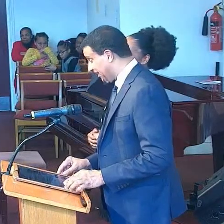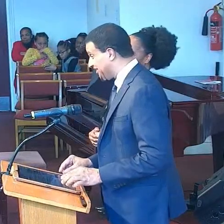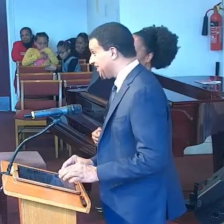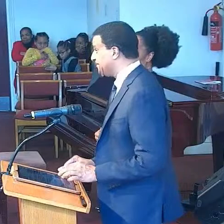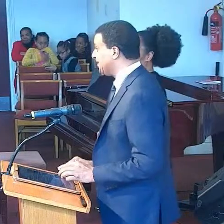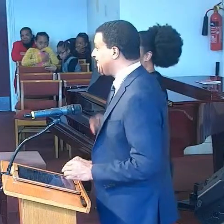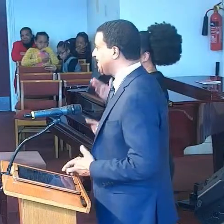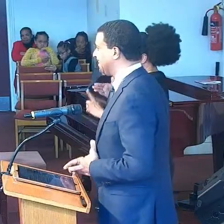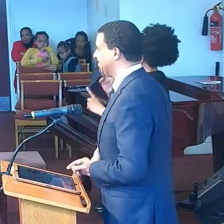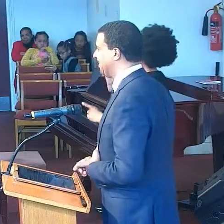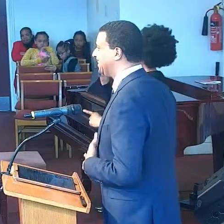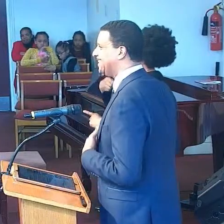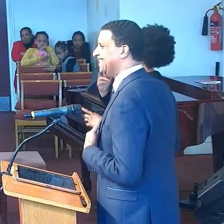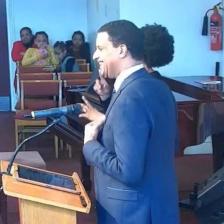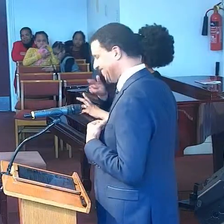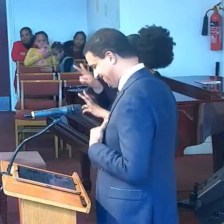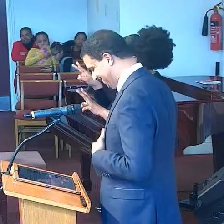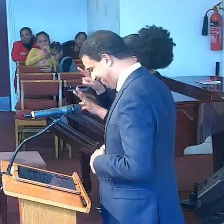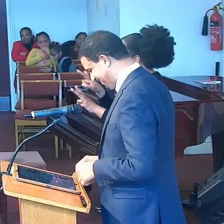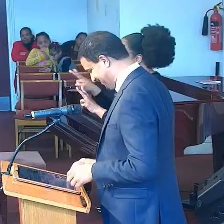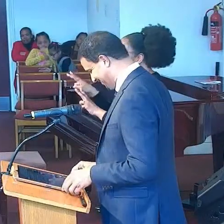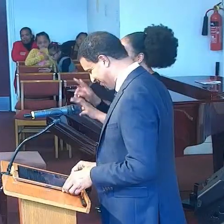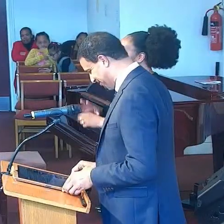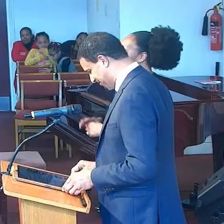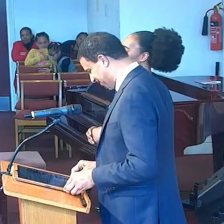I still recognize some faces as we